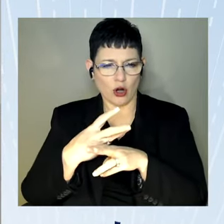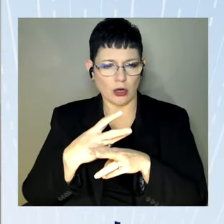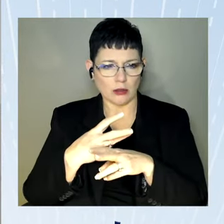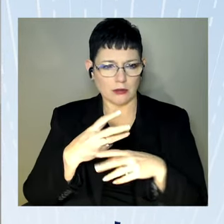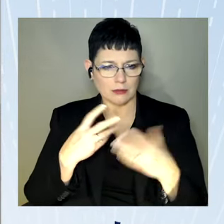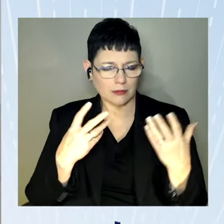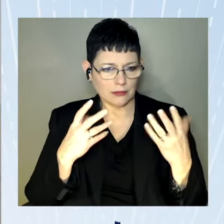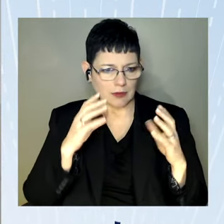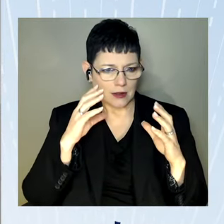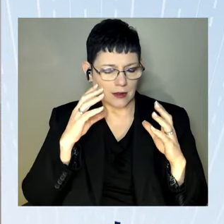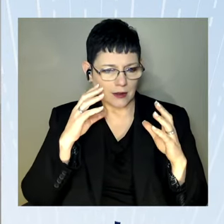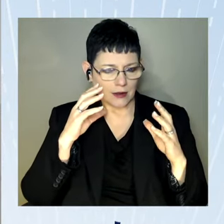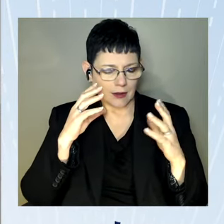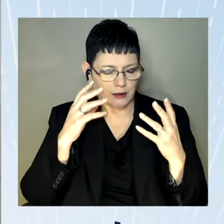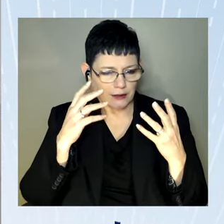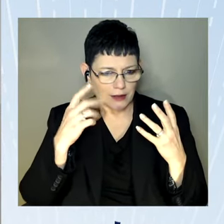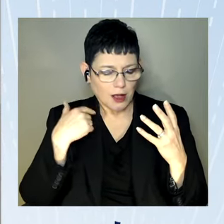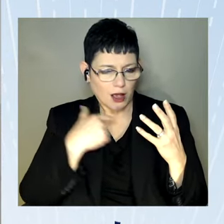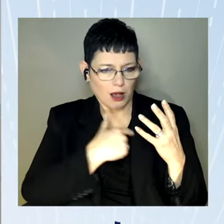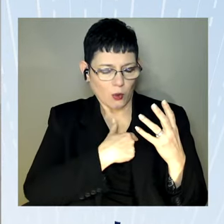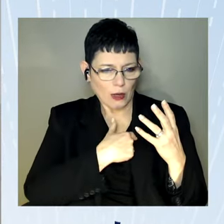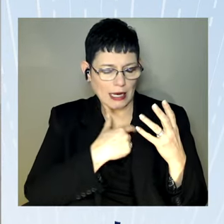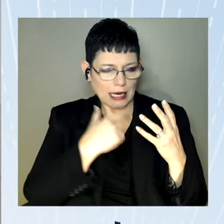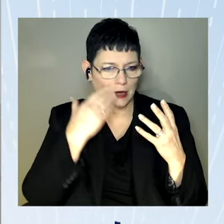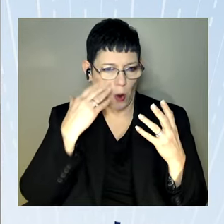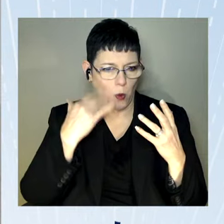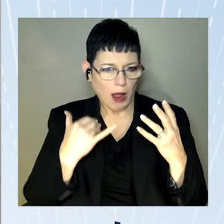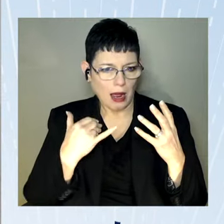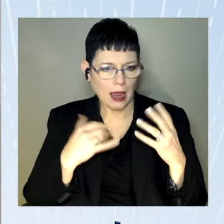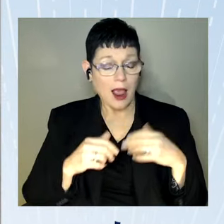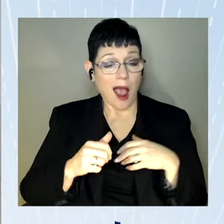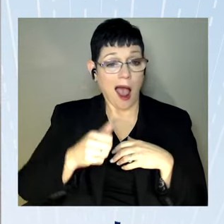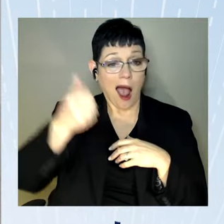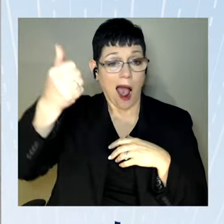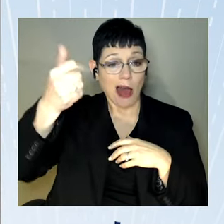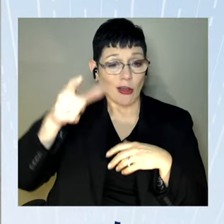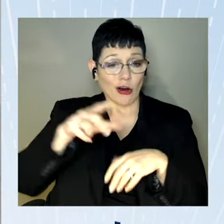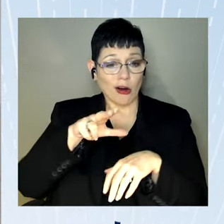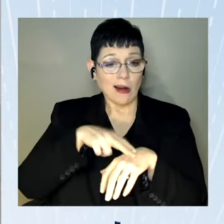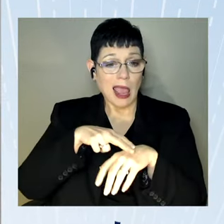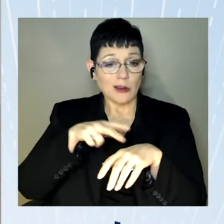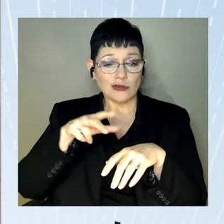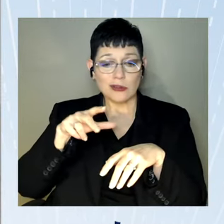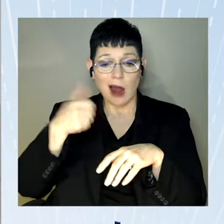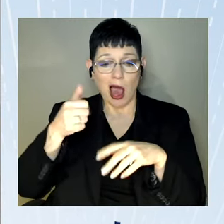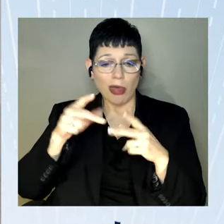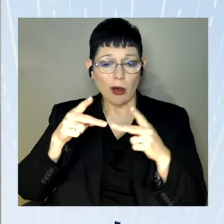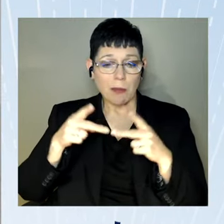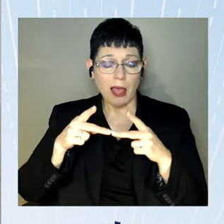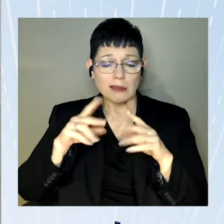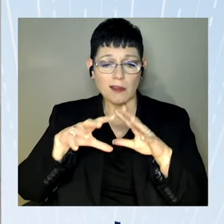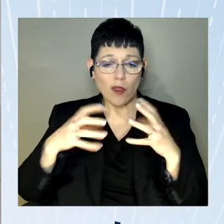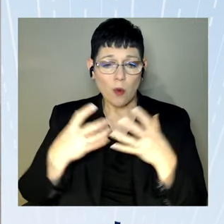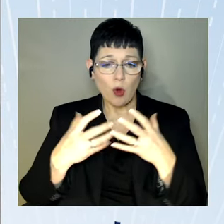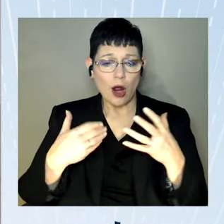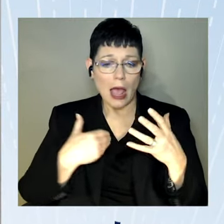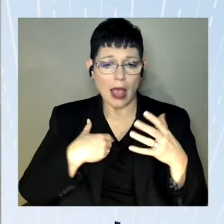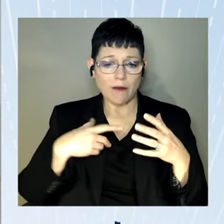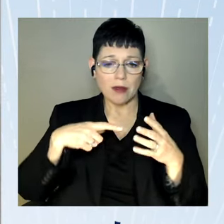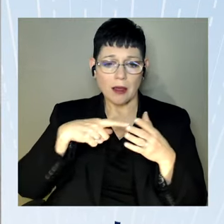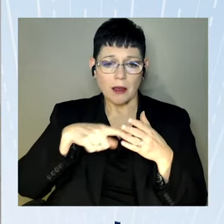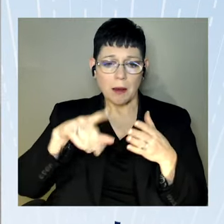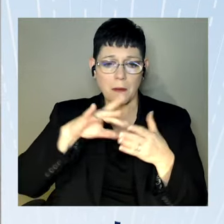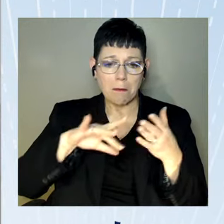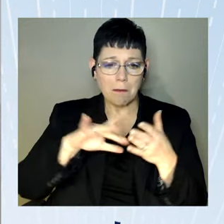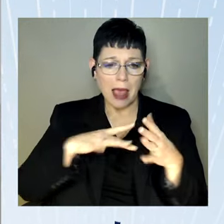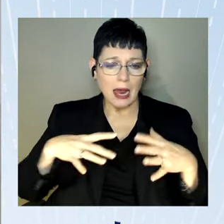happened. Other nations enacted paid leave and child care policies. We're now the only